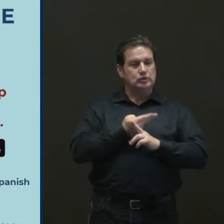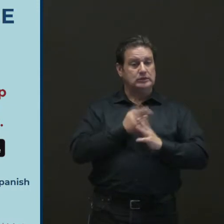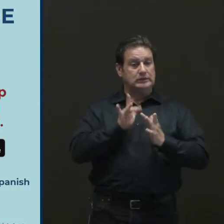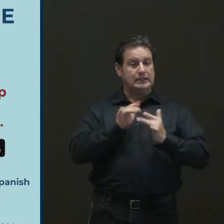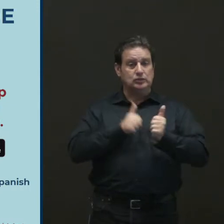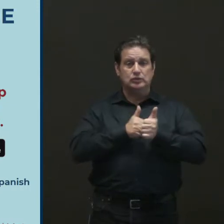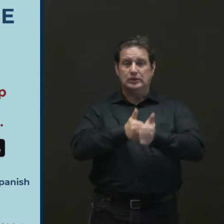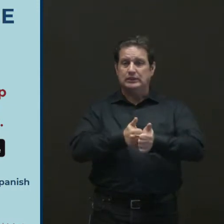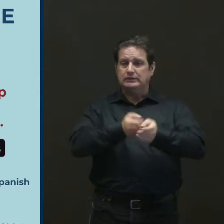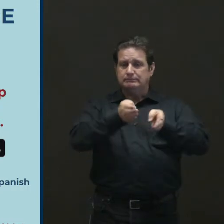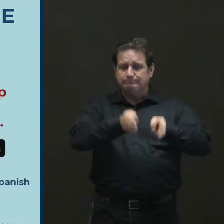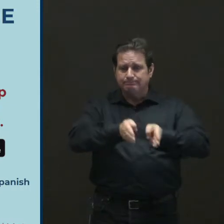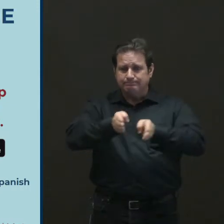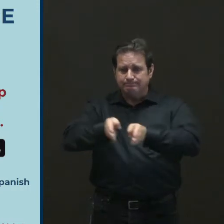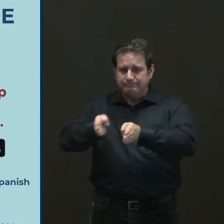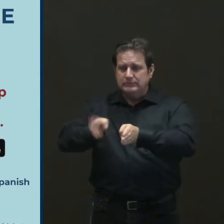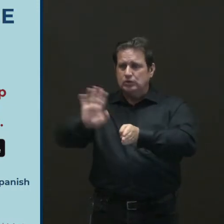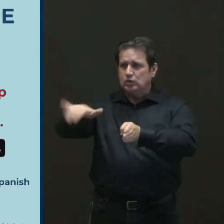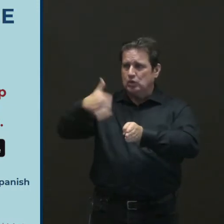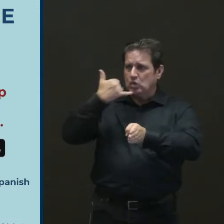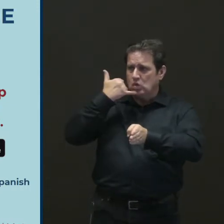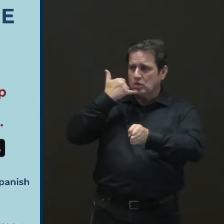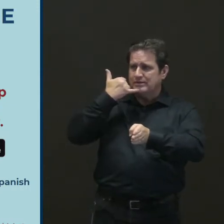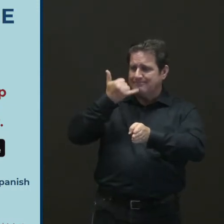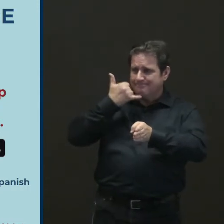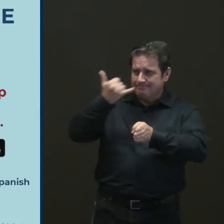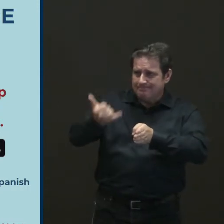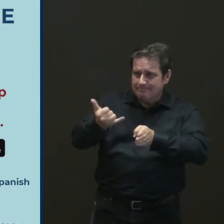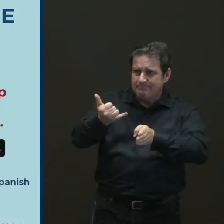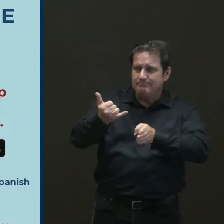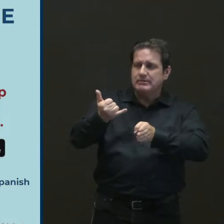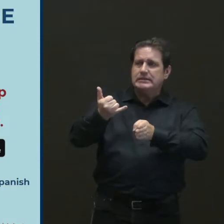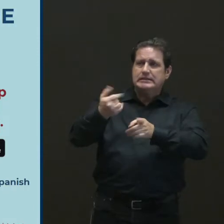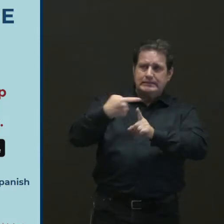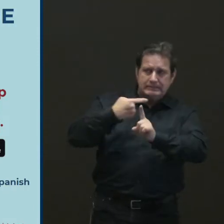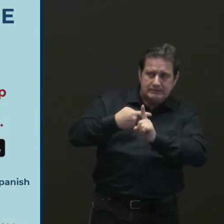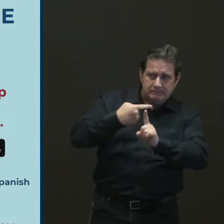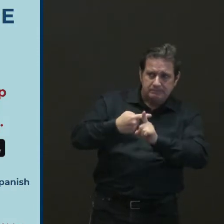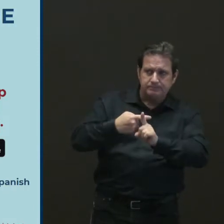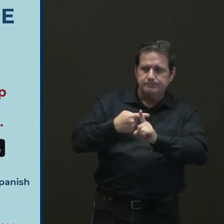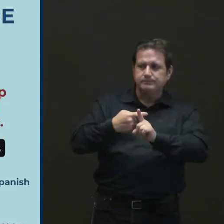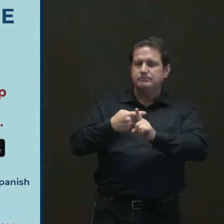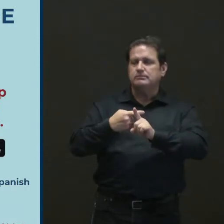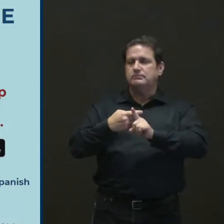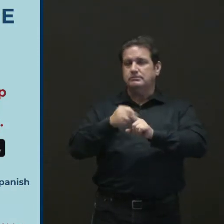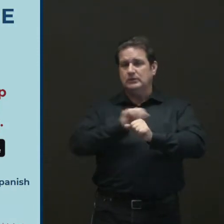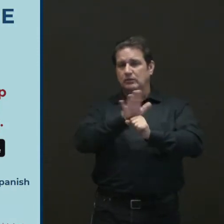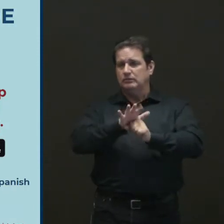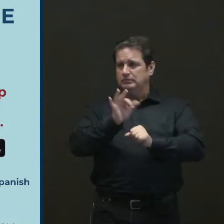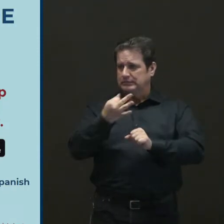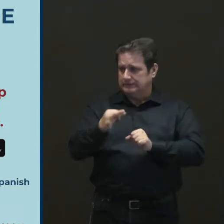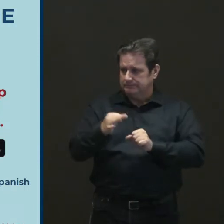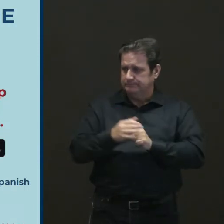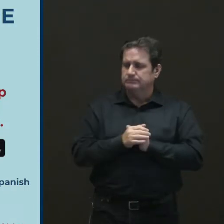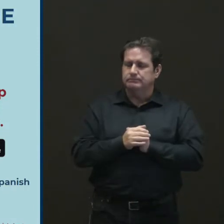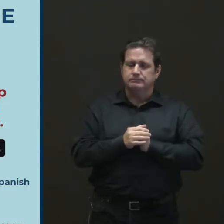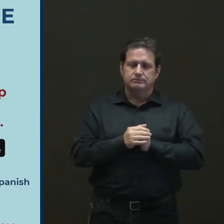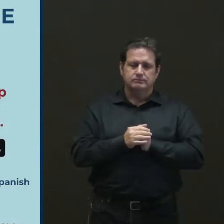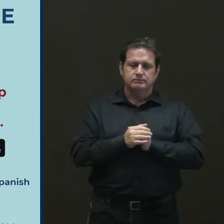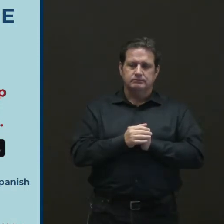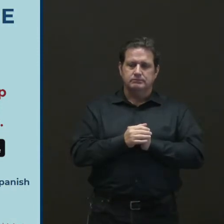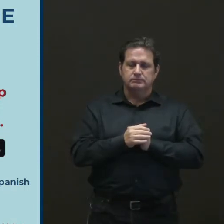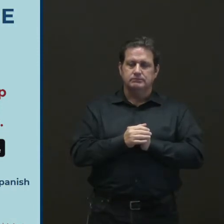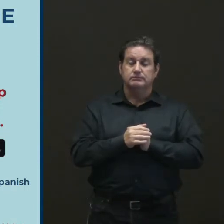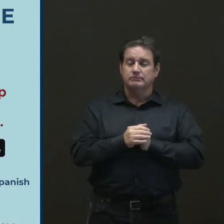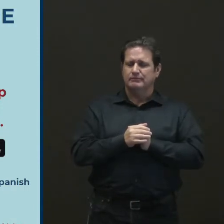tracers, individuals who called an individual who registered a COVID-19 positive test,